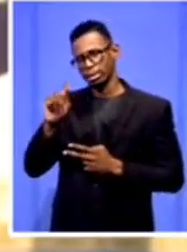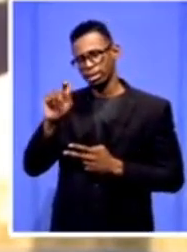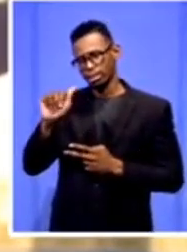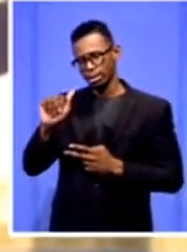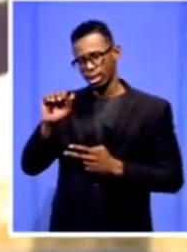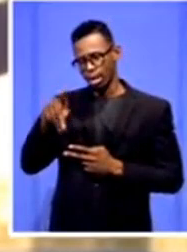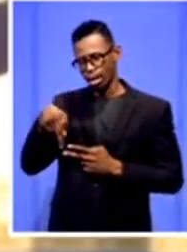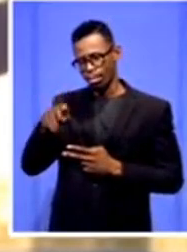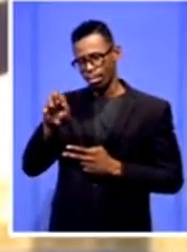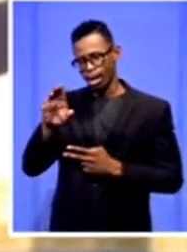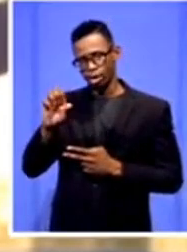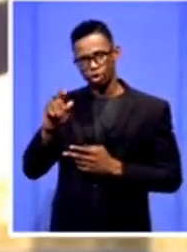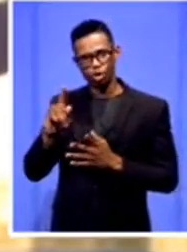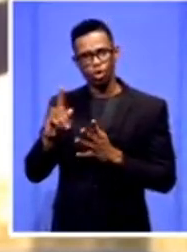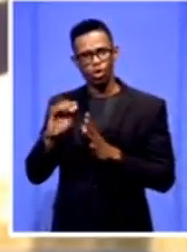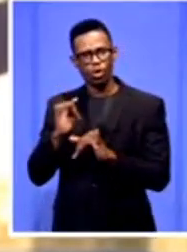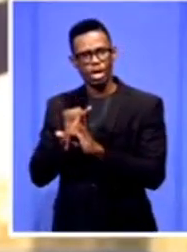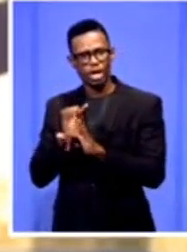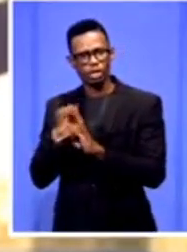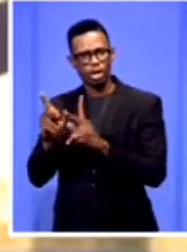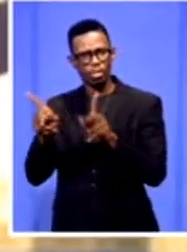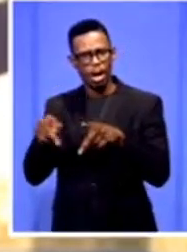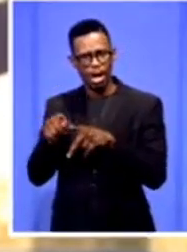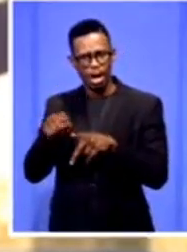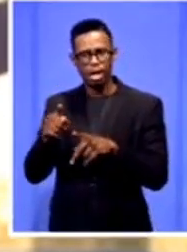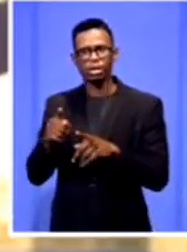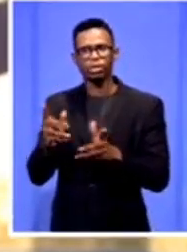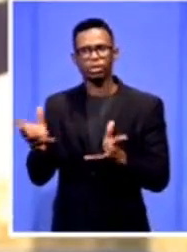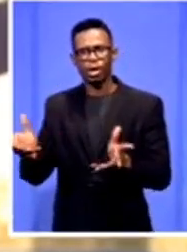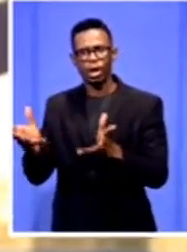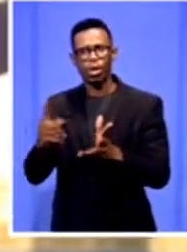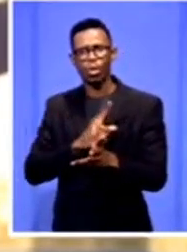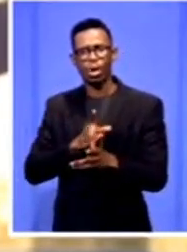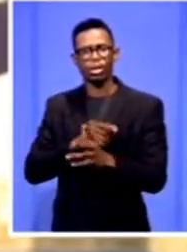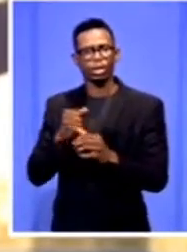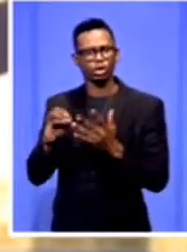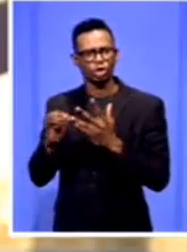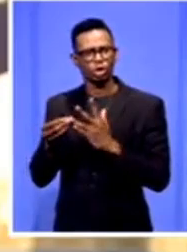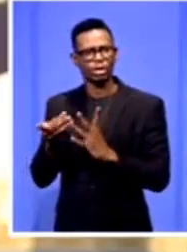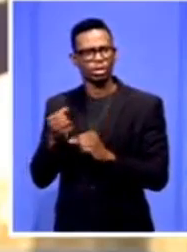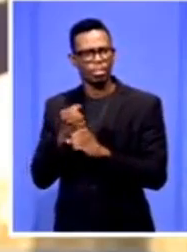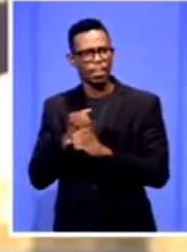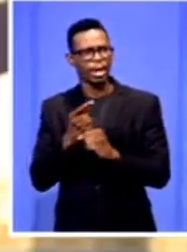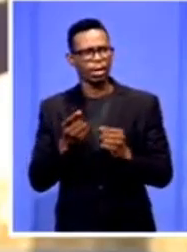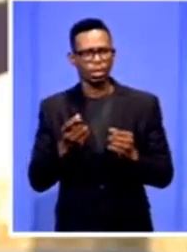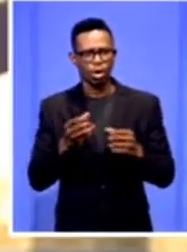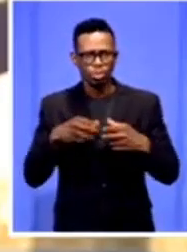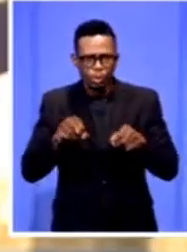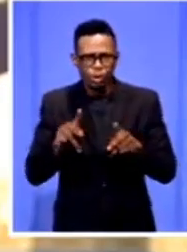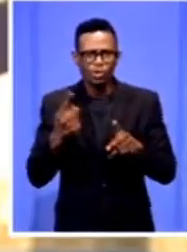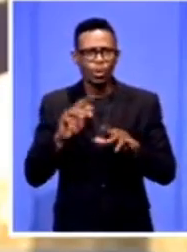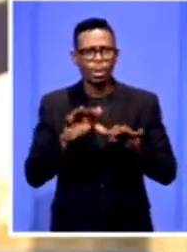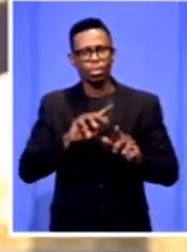and create jobs in these disadvantaged areas. Hey,